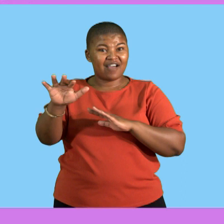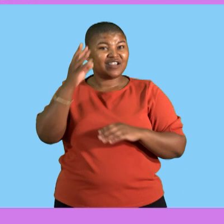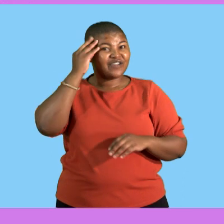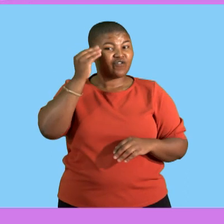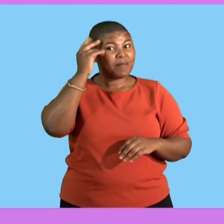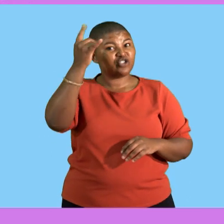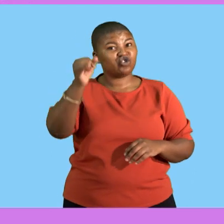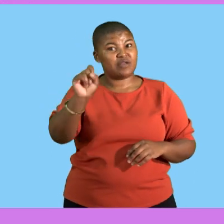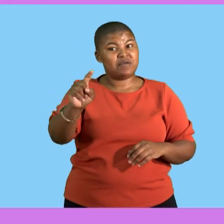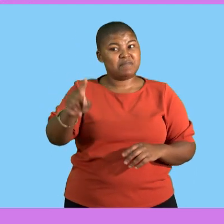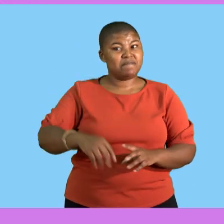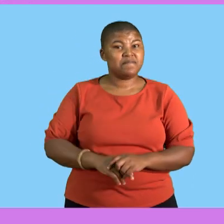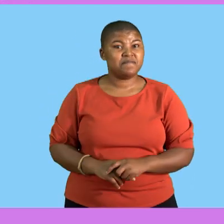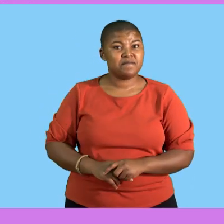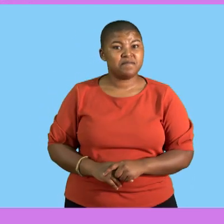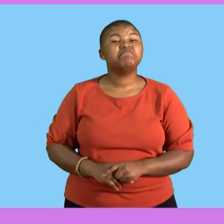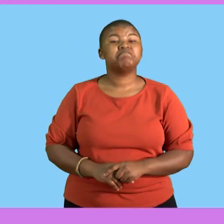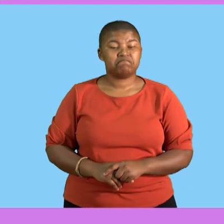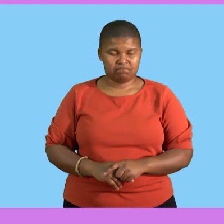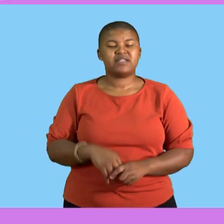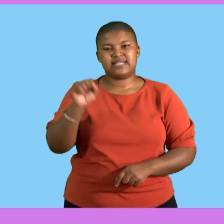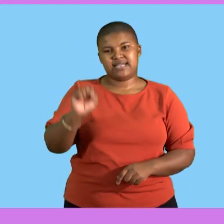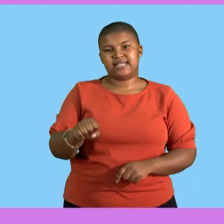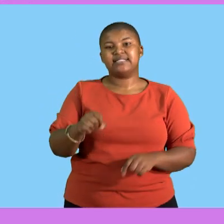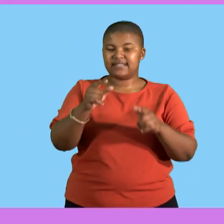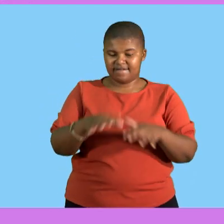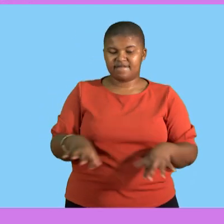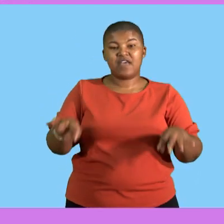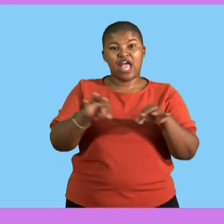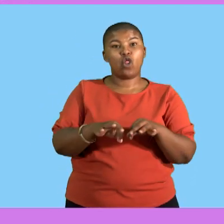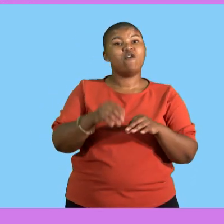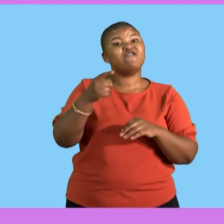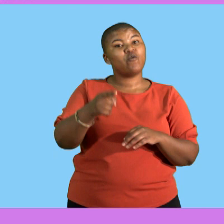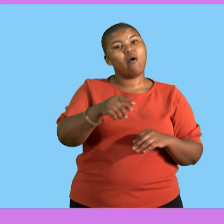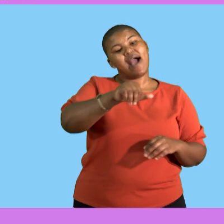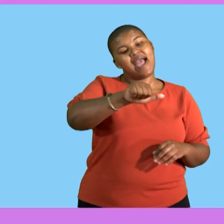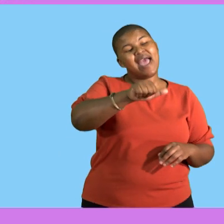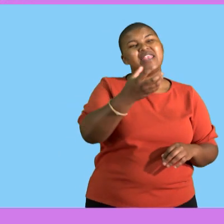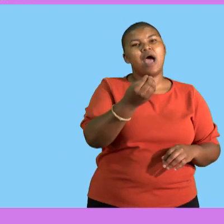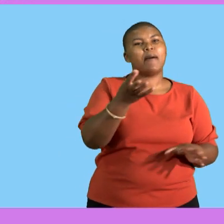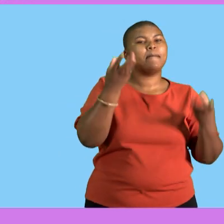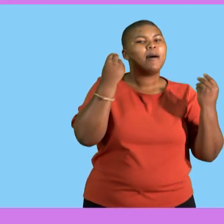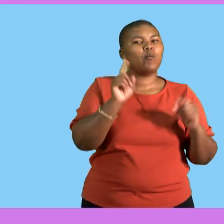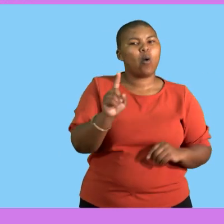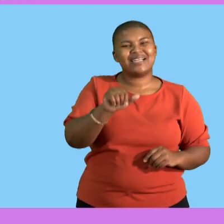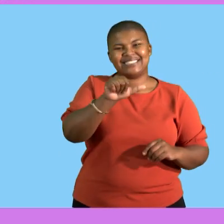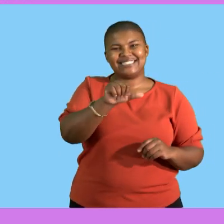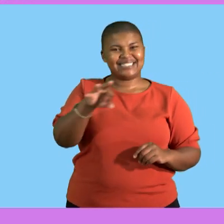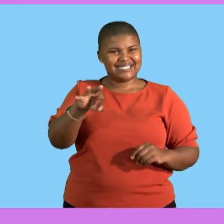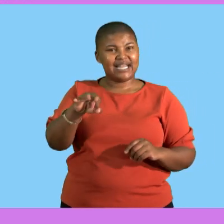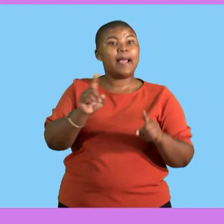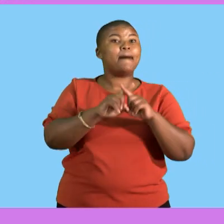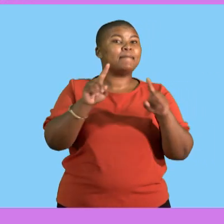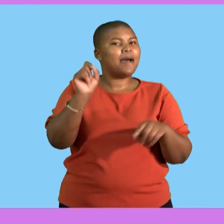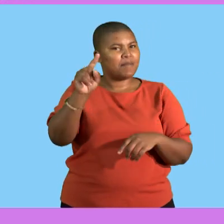it appears here that the value of A will be 63, and when you check this data set, it's already arranged